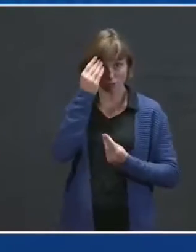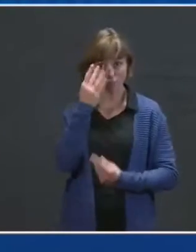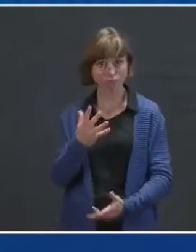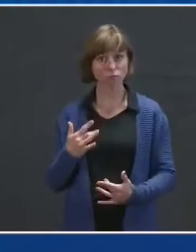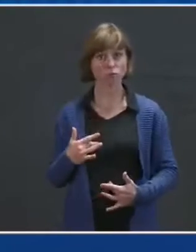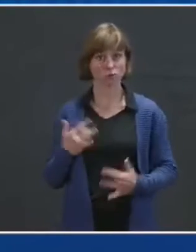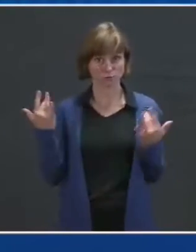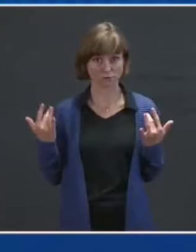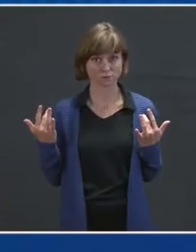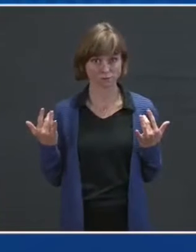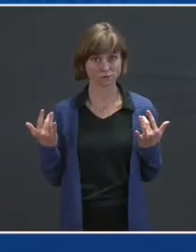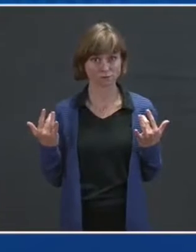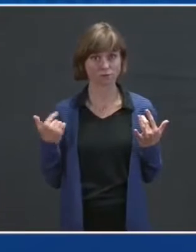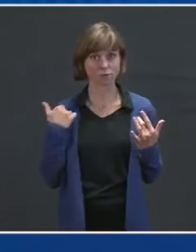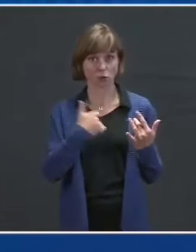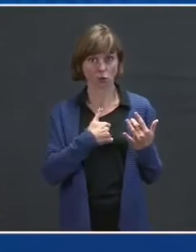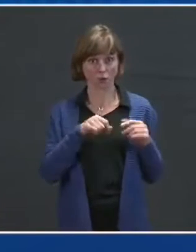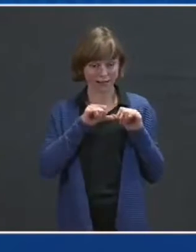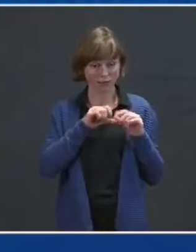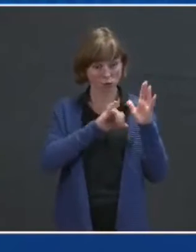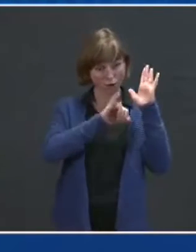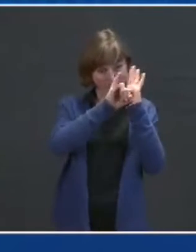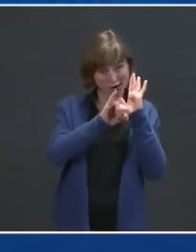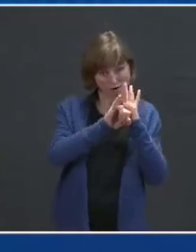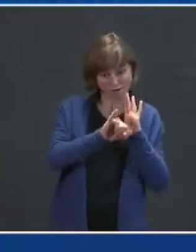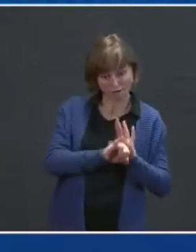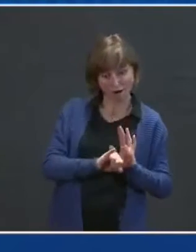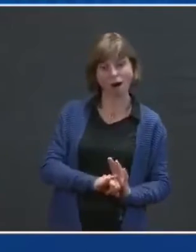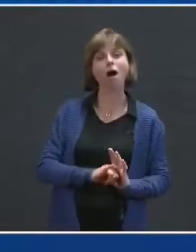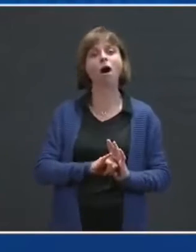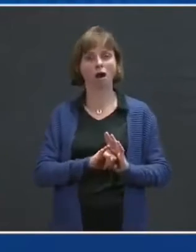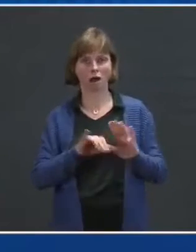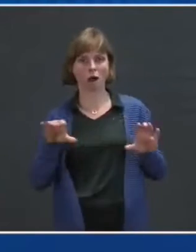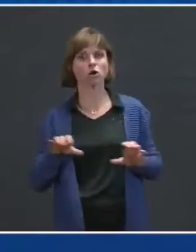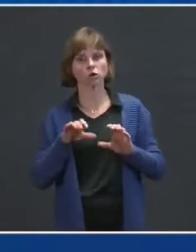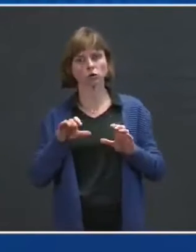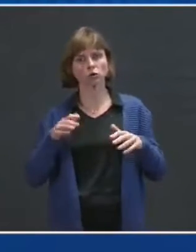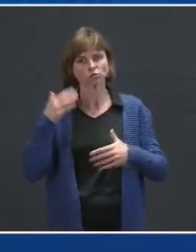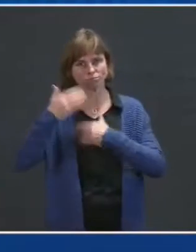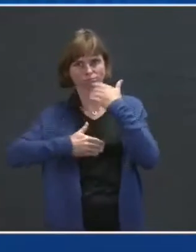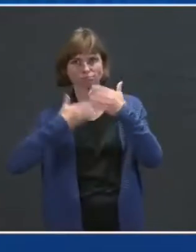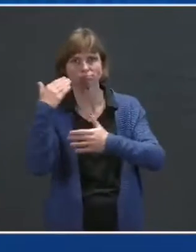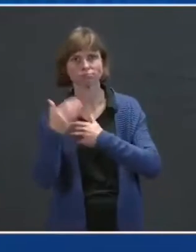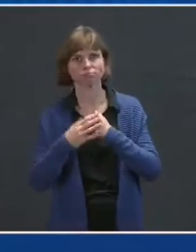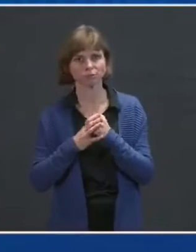continue identifying the scope and scale and continue our execution. And thank you so much for your time.